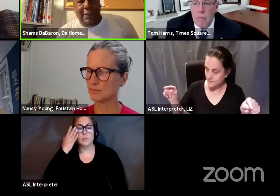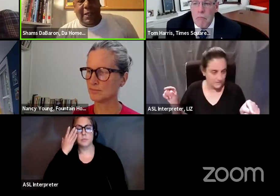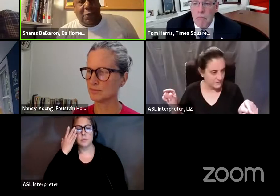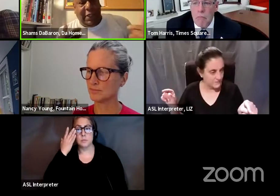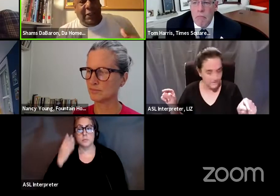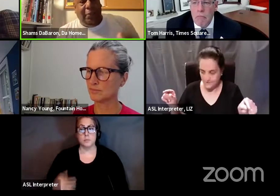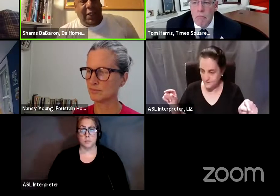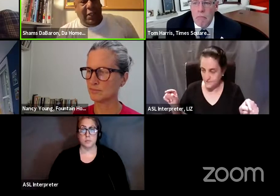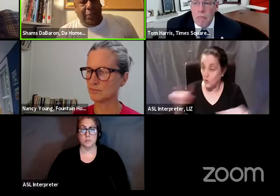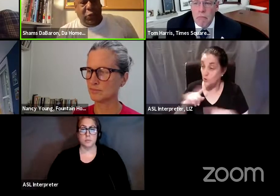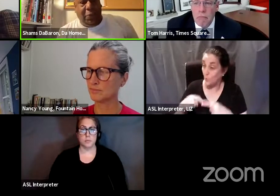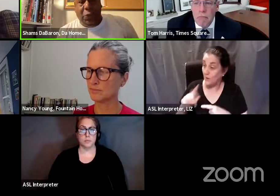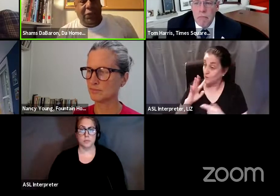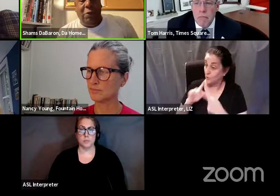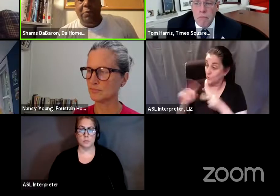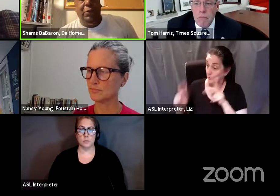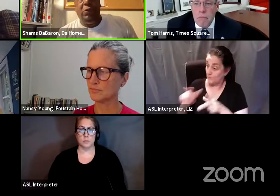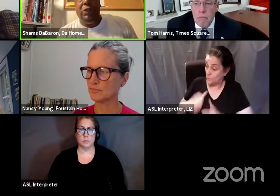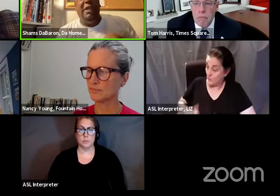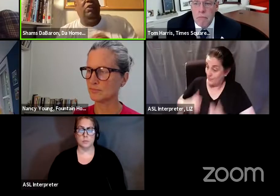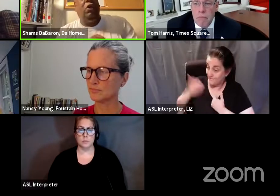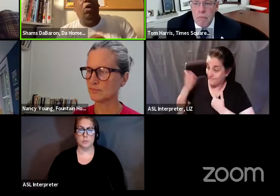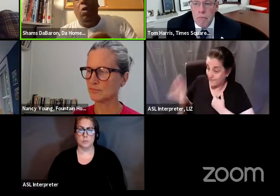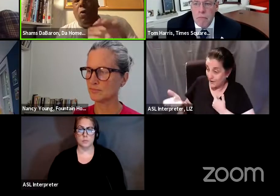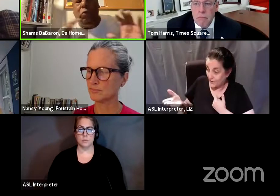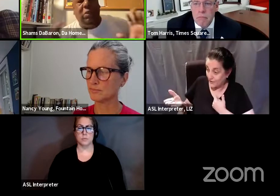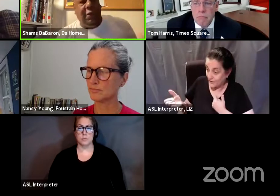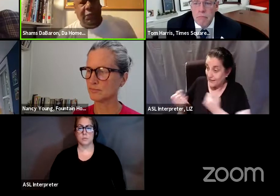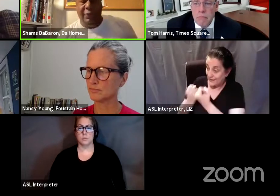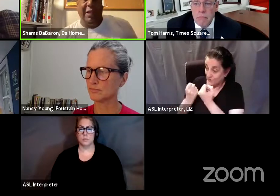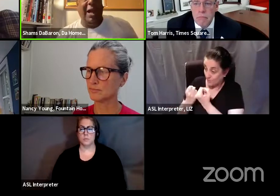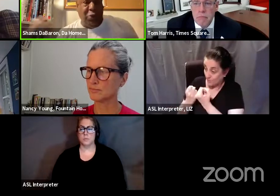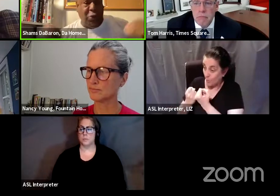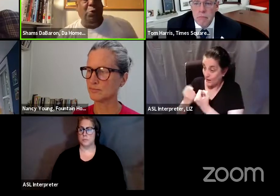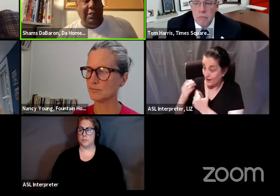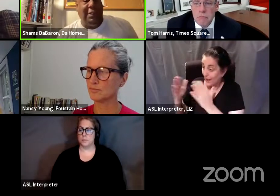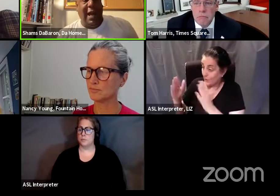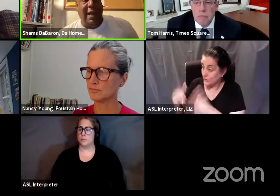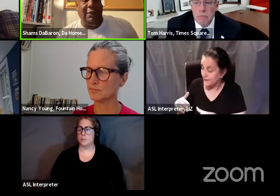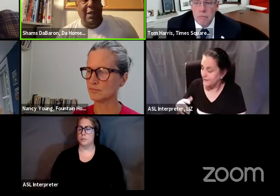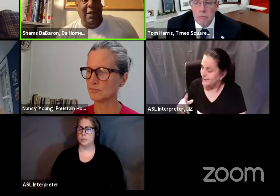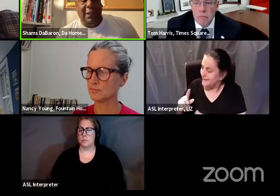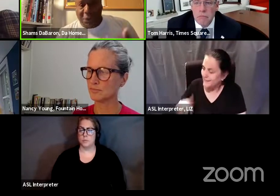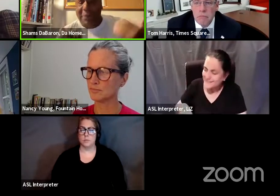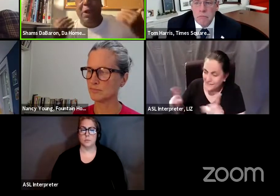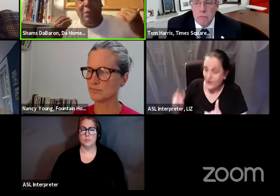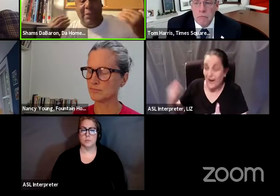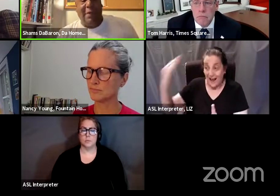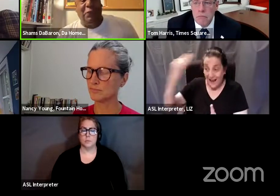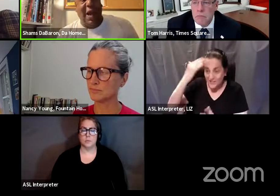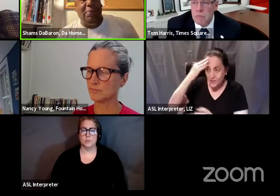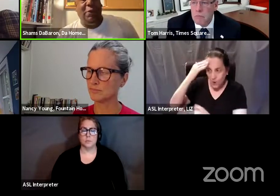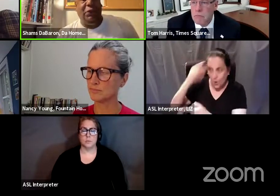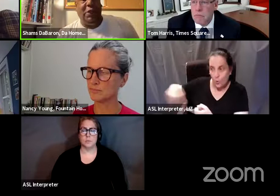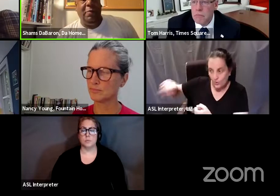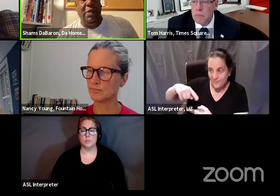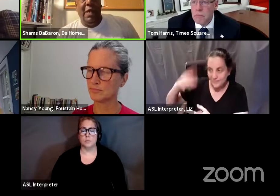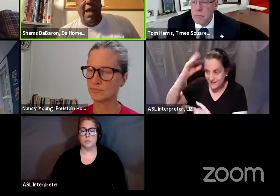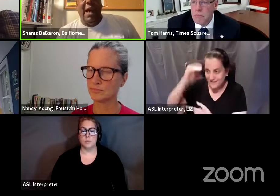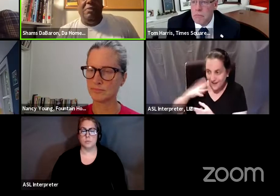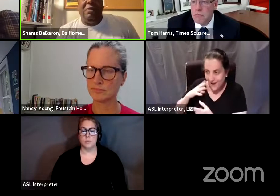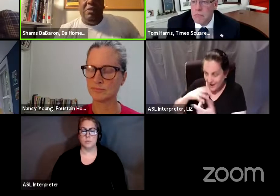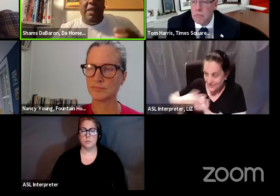residents that are in the supportive housing building, it's a whole difference. I know these guys. I spent a lot of time with